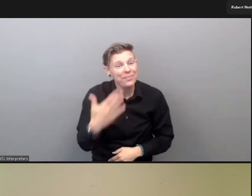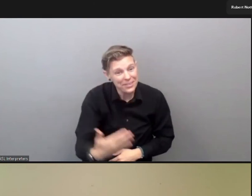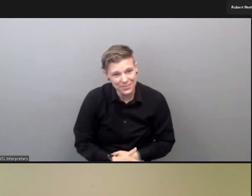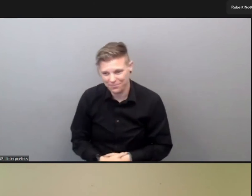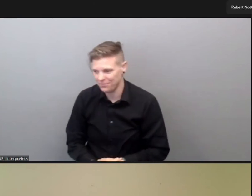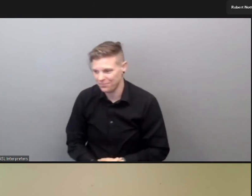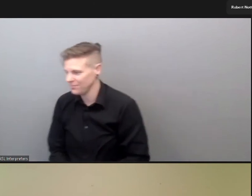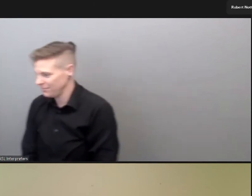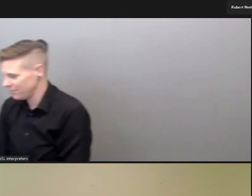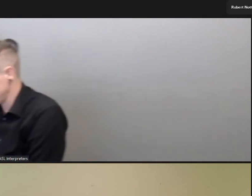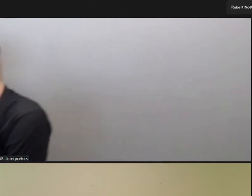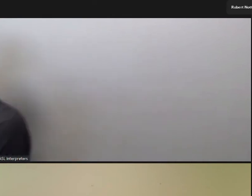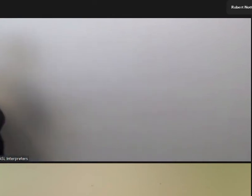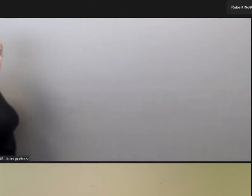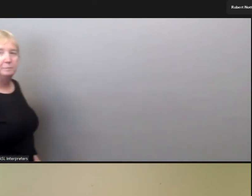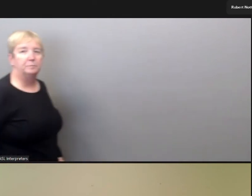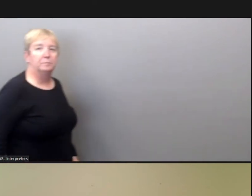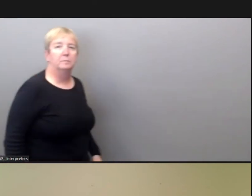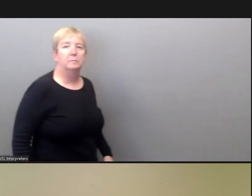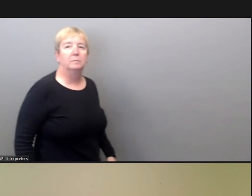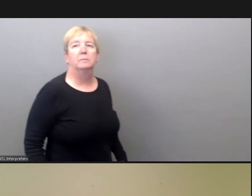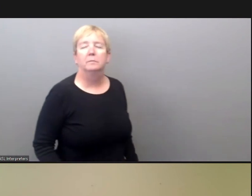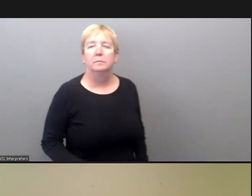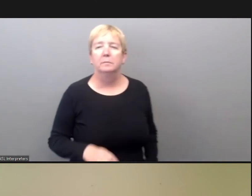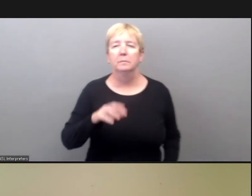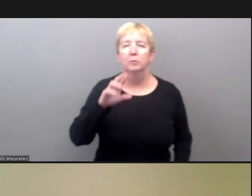go, but I will wait for others if they want to.